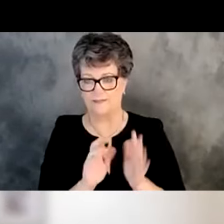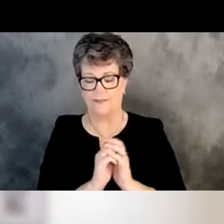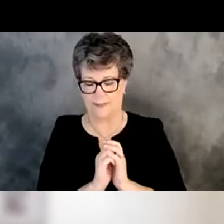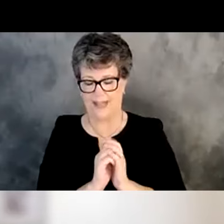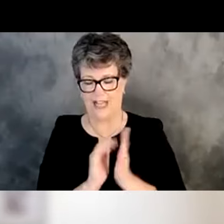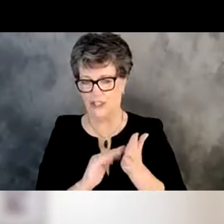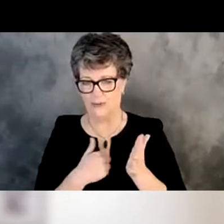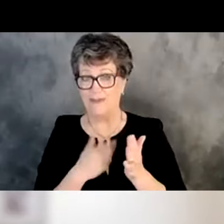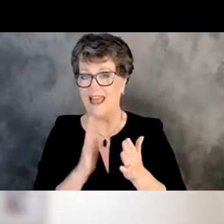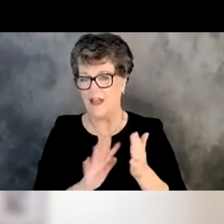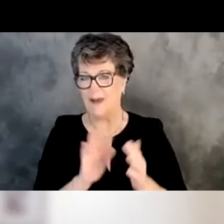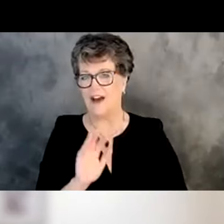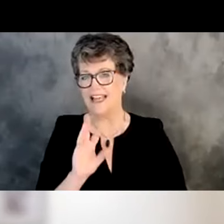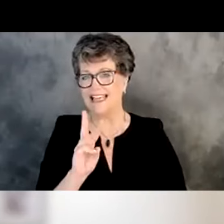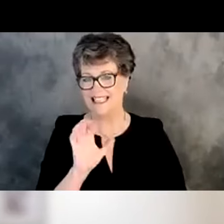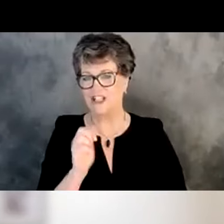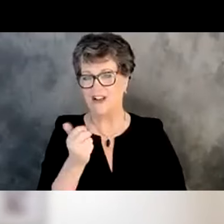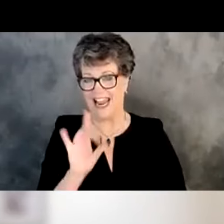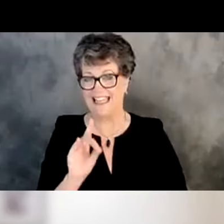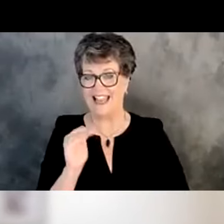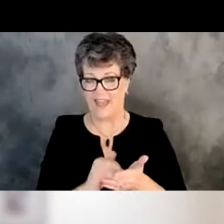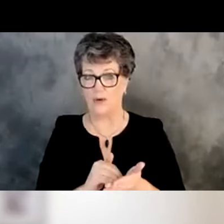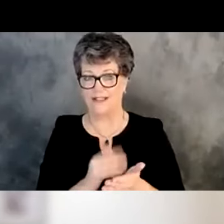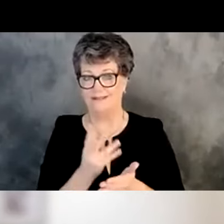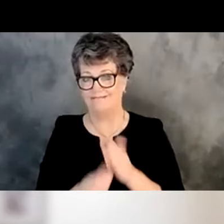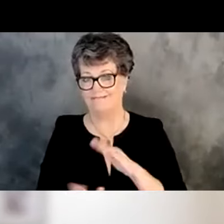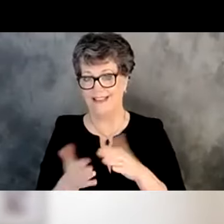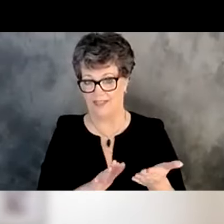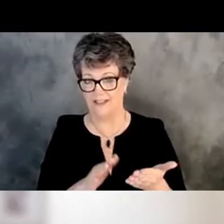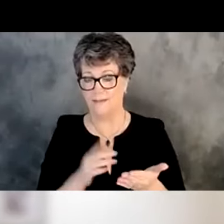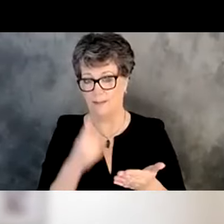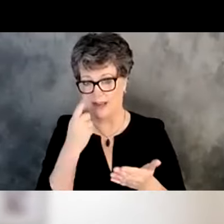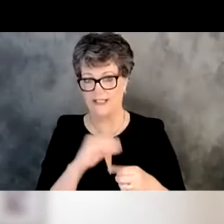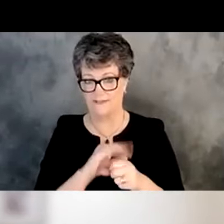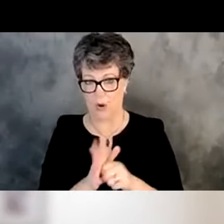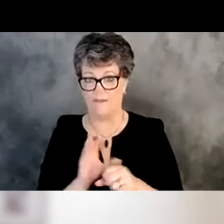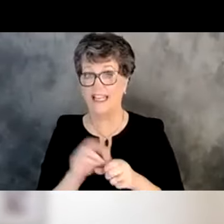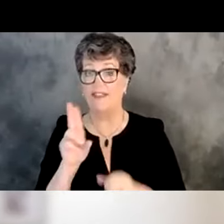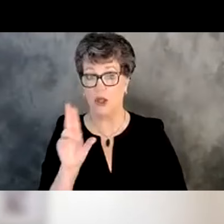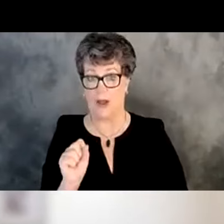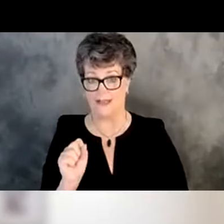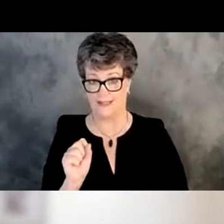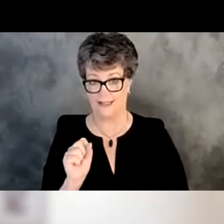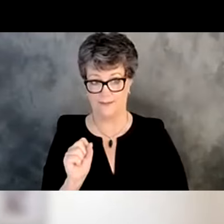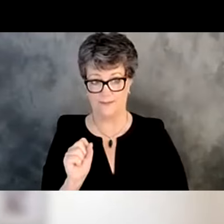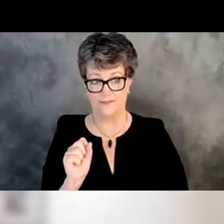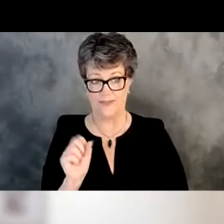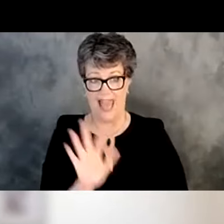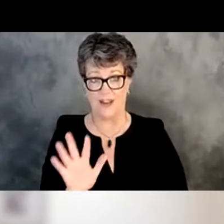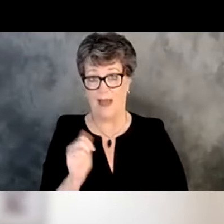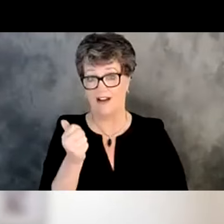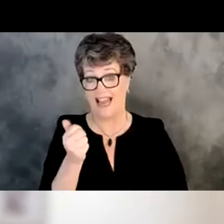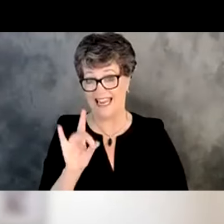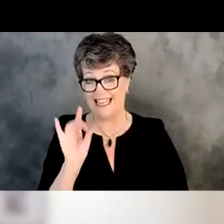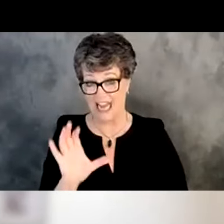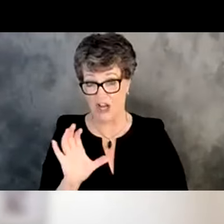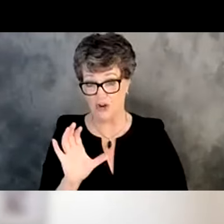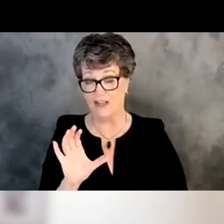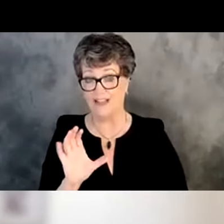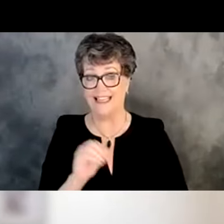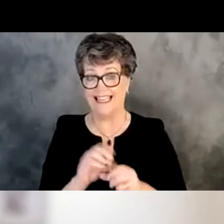there have been about 618,000 deaths from COVID-19 in the United States, and about 1,800 deaths in